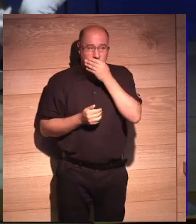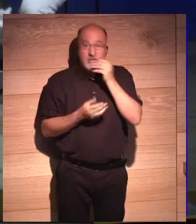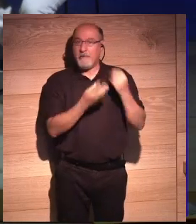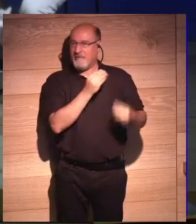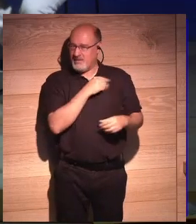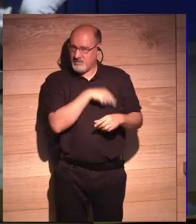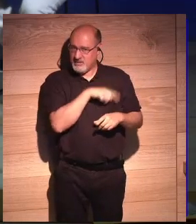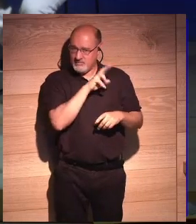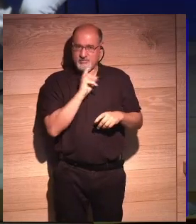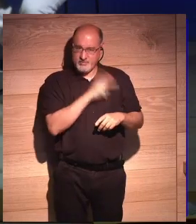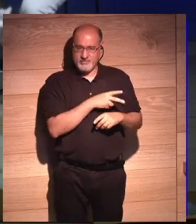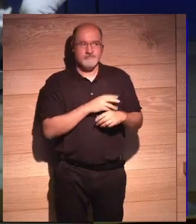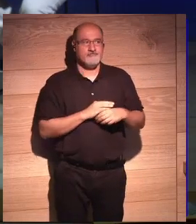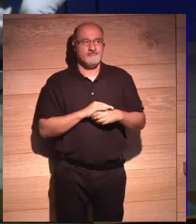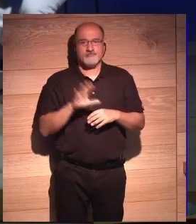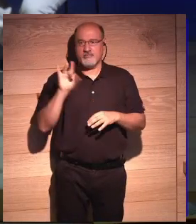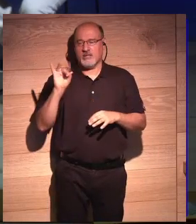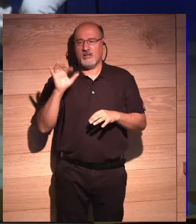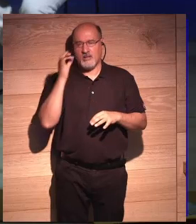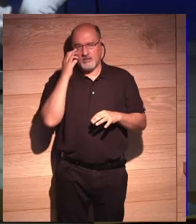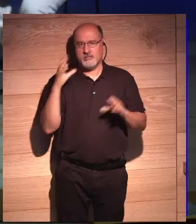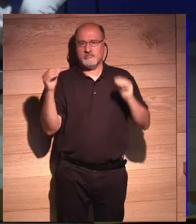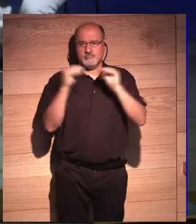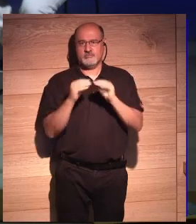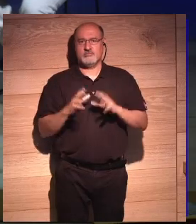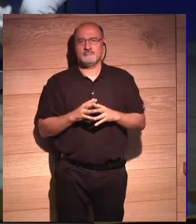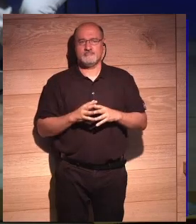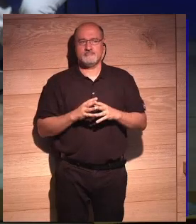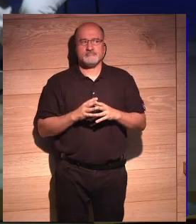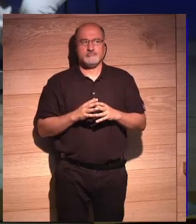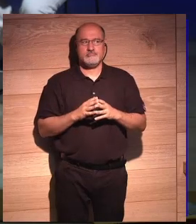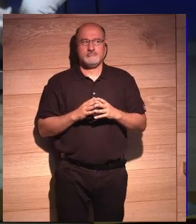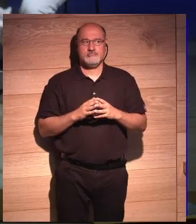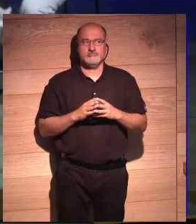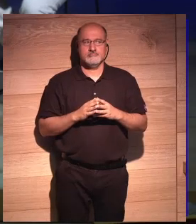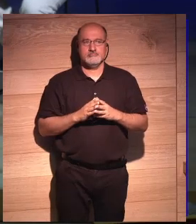if that was your question more or less. That is what I was asking you.